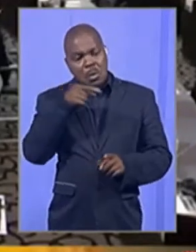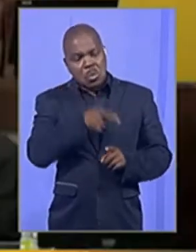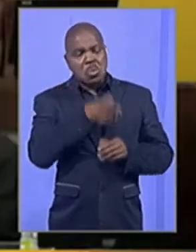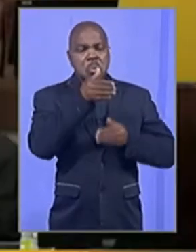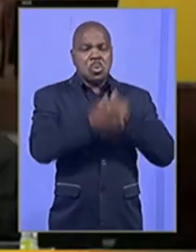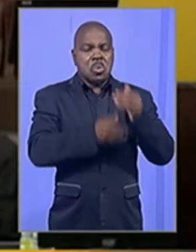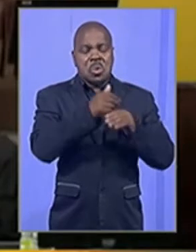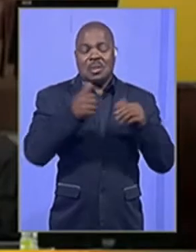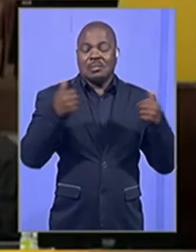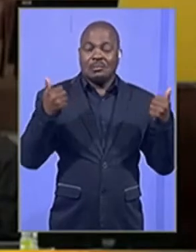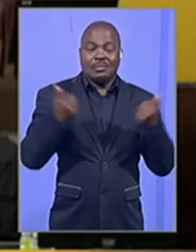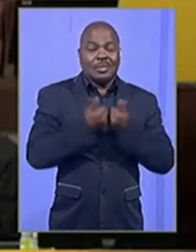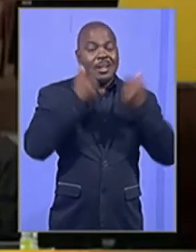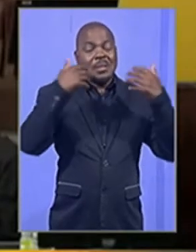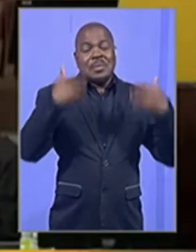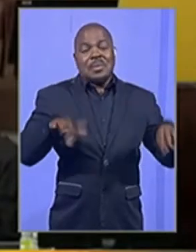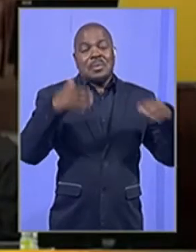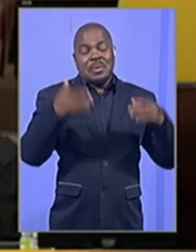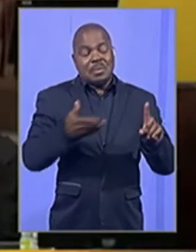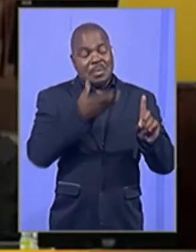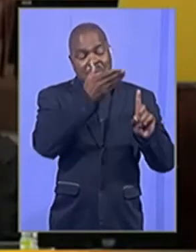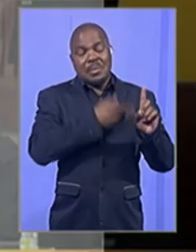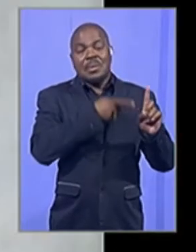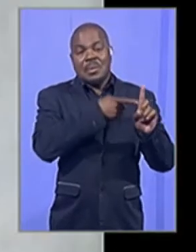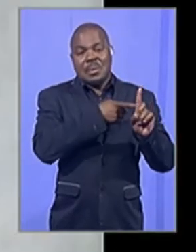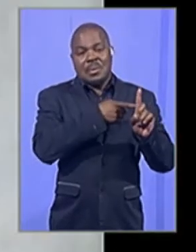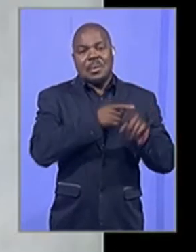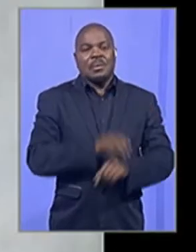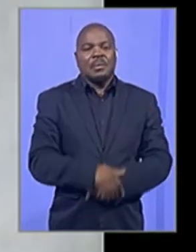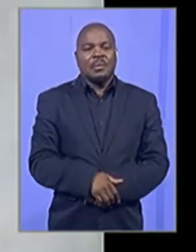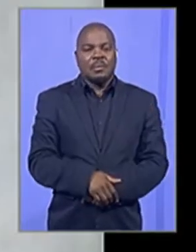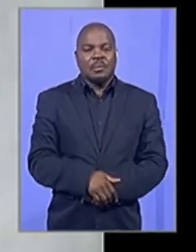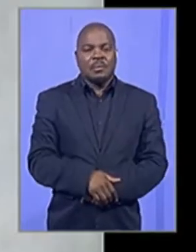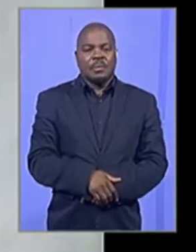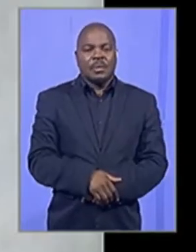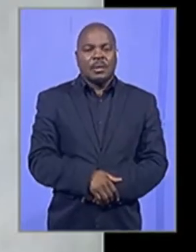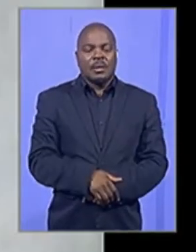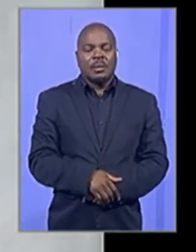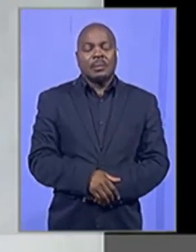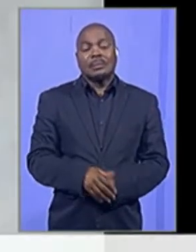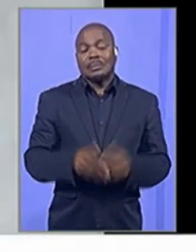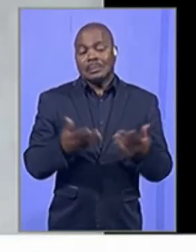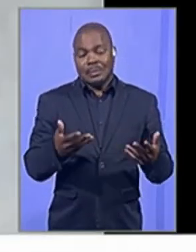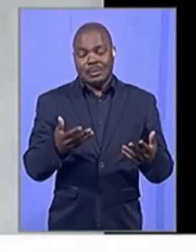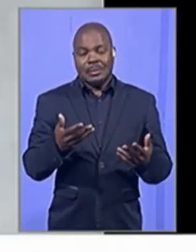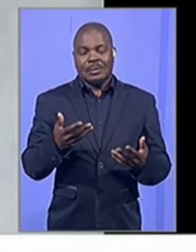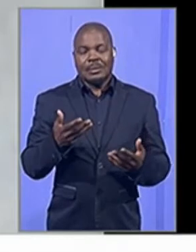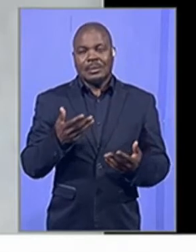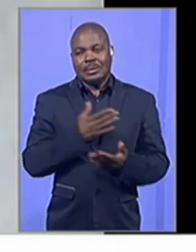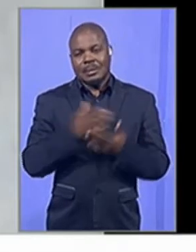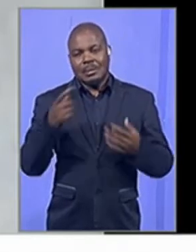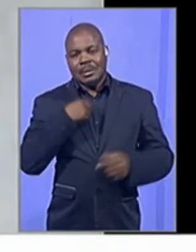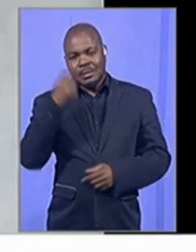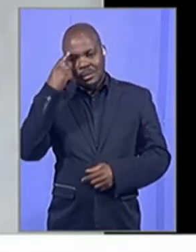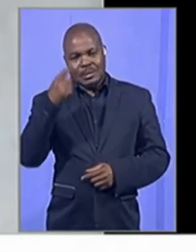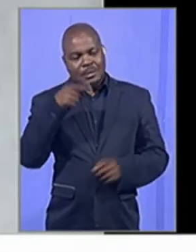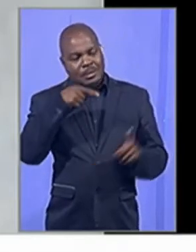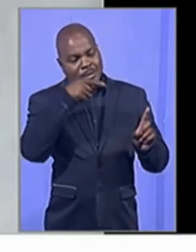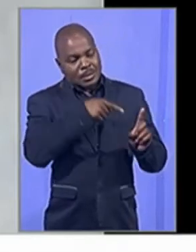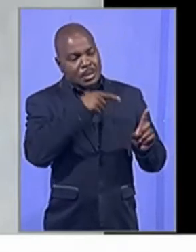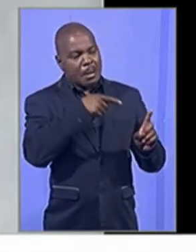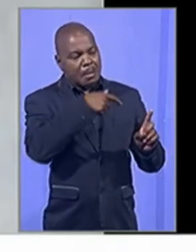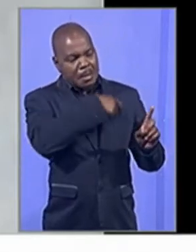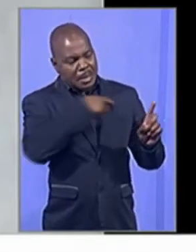pepe tozye hulubu presidente mbaramaposa. One way or another, it actually presses his presidency